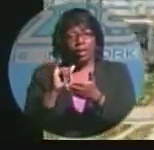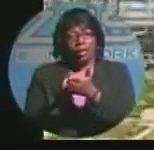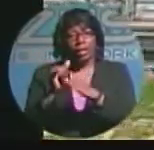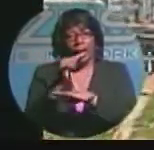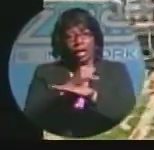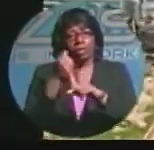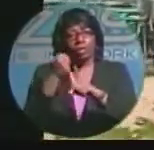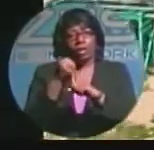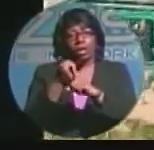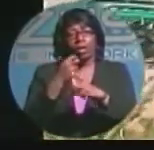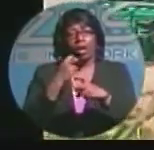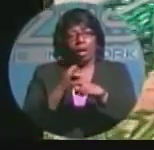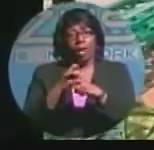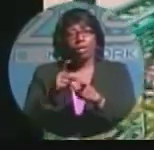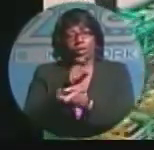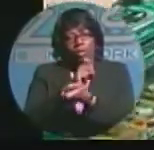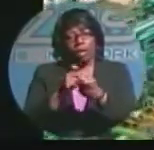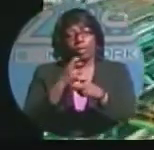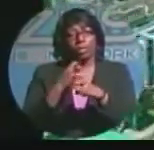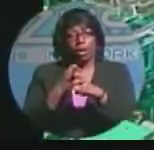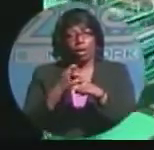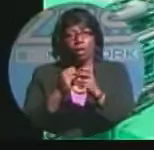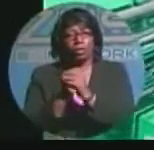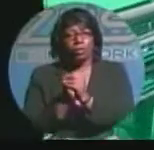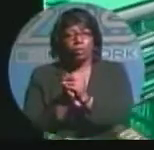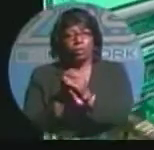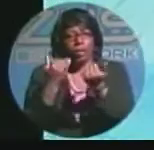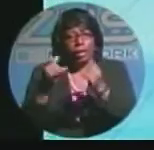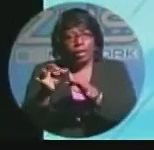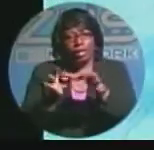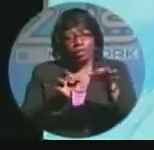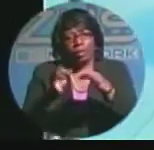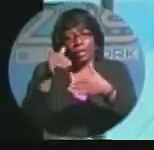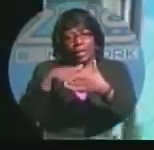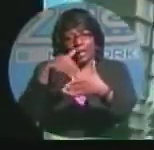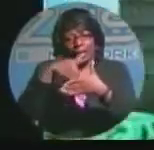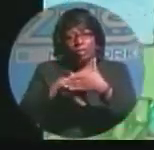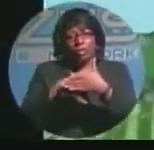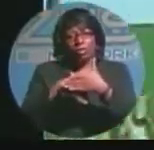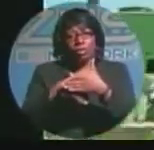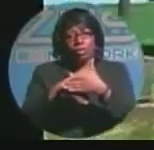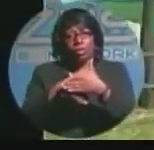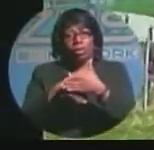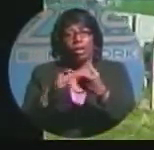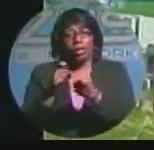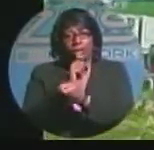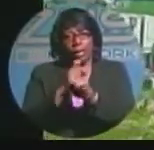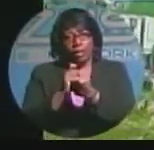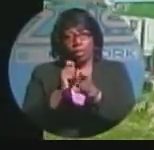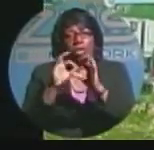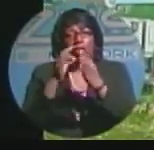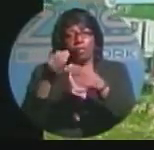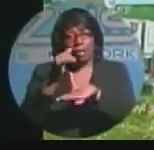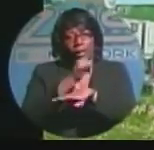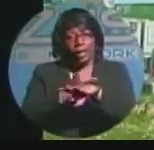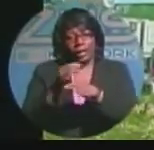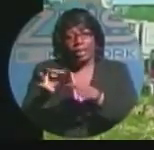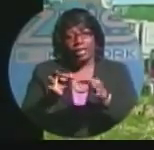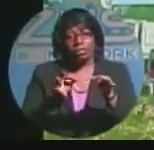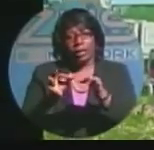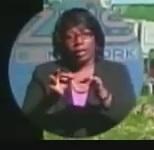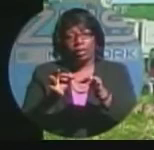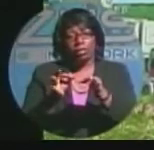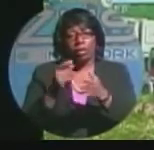also. BEC General Manager Kevin Bazin explains that infrastructural damage was not that great in the Family Islands and explains what